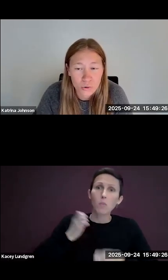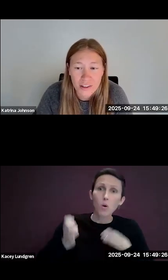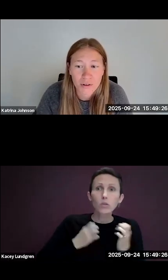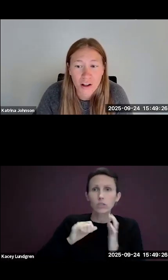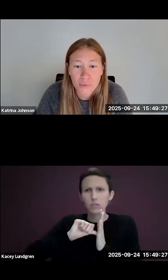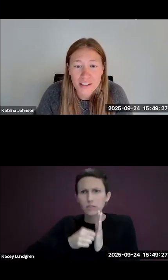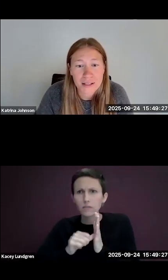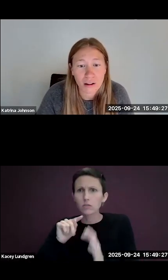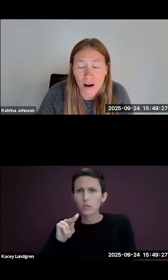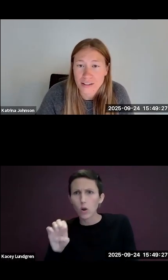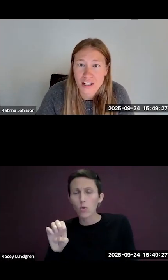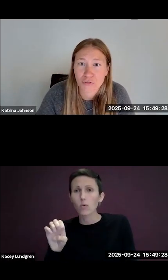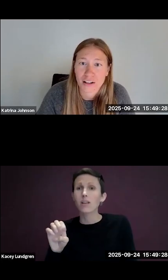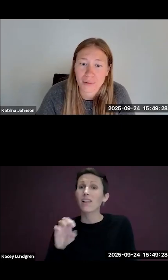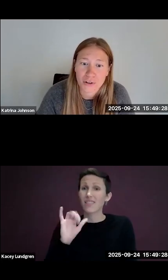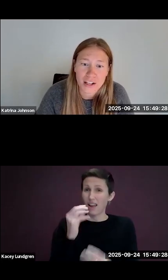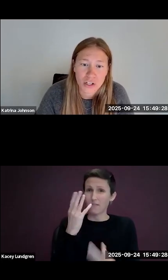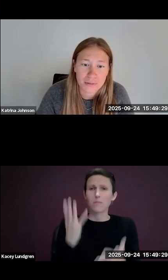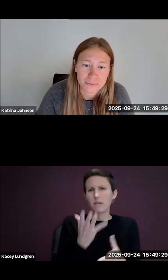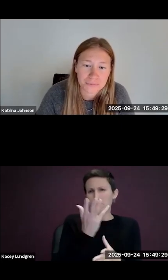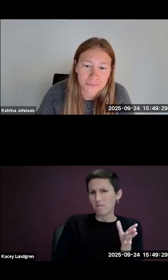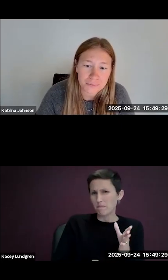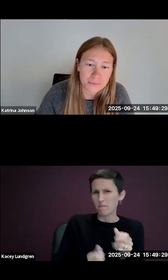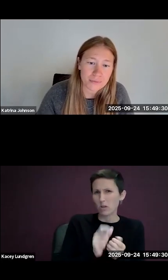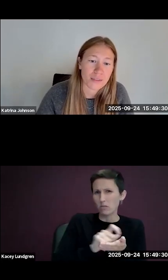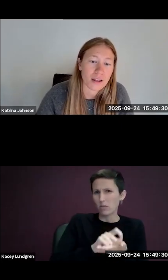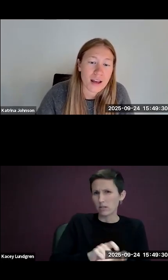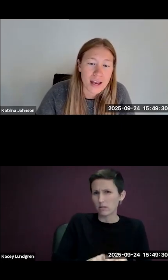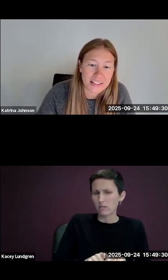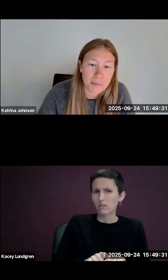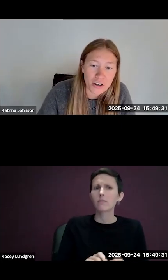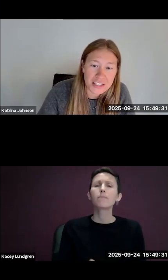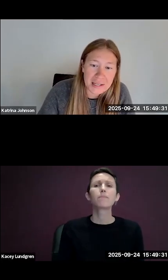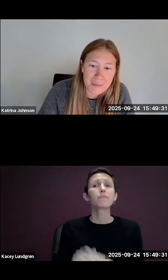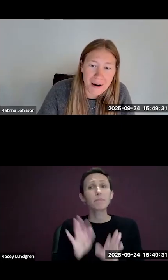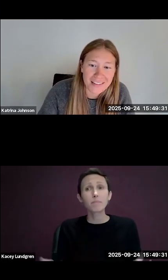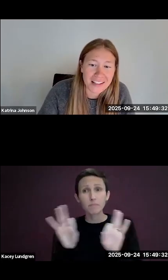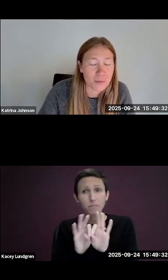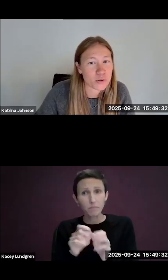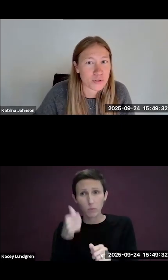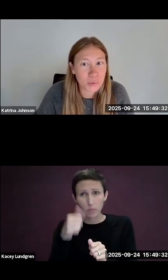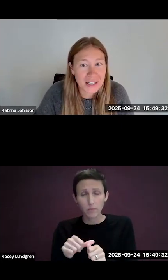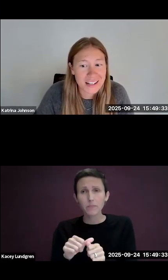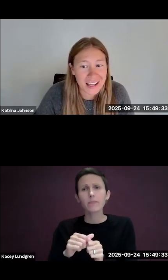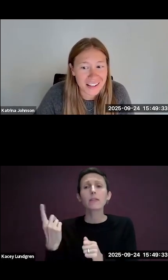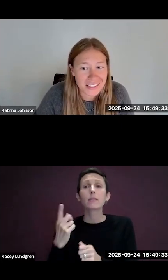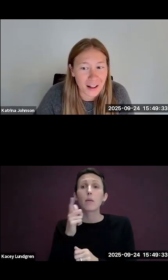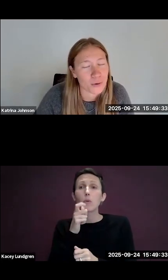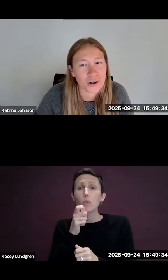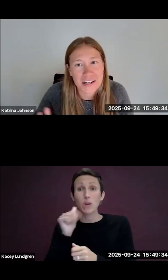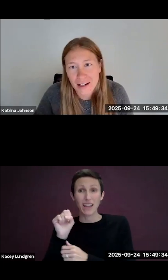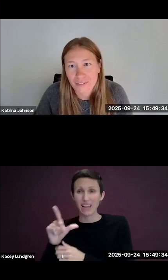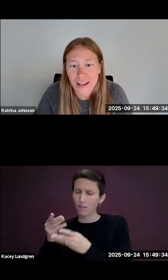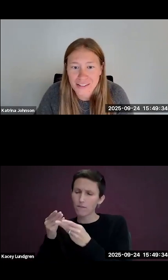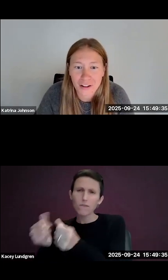and tone that would otherwise be lost in written communication. It's important to keep in mind that someone who's fluent in